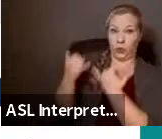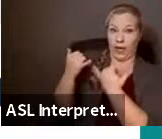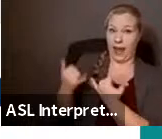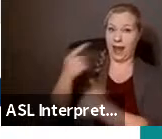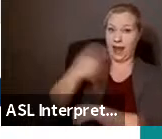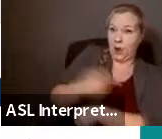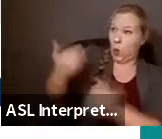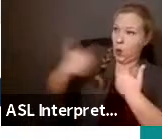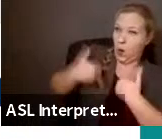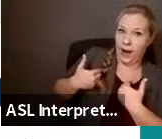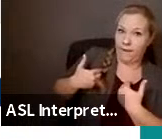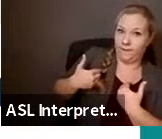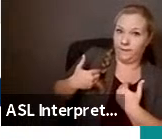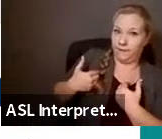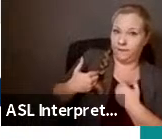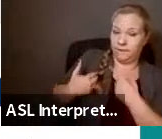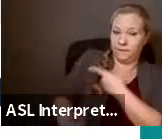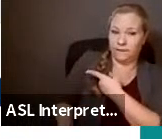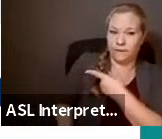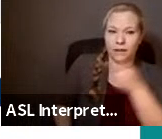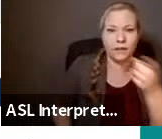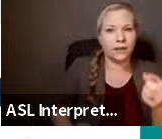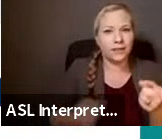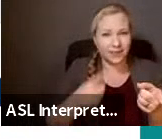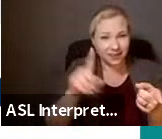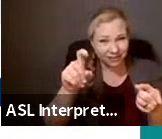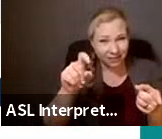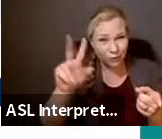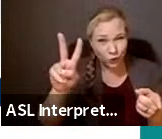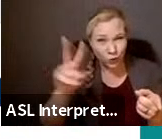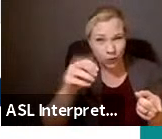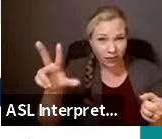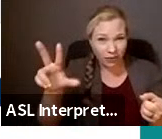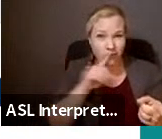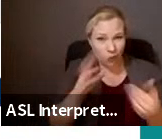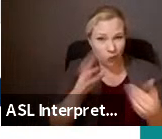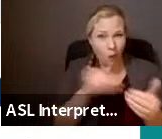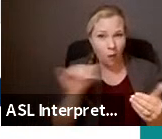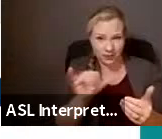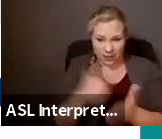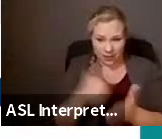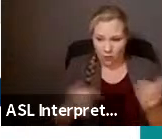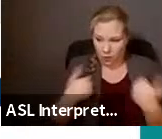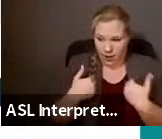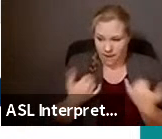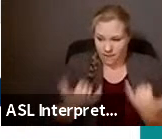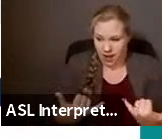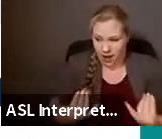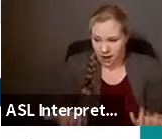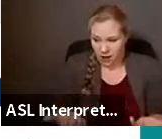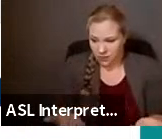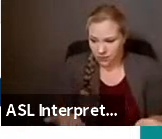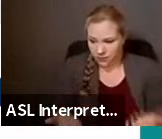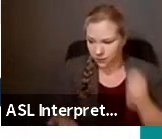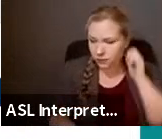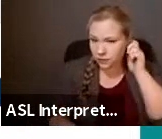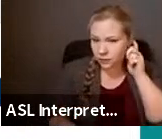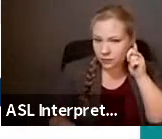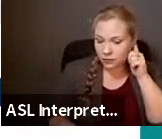of what you're showing in 2 and 3 kind of what's there today? No, it's a little bit different. the ramp configuration